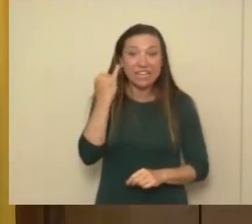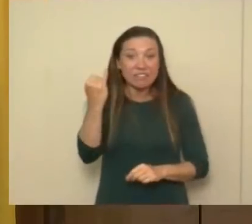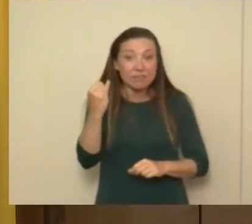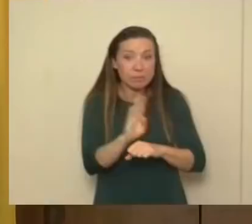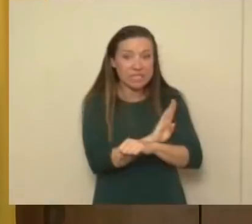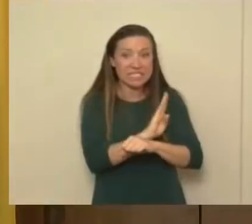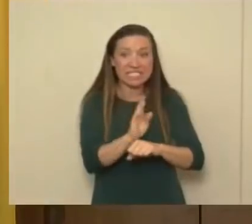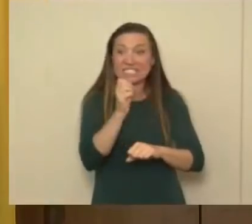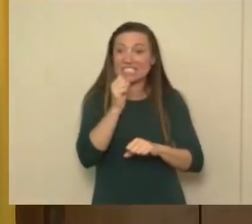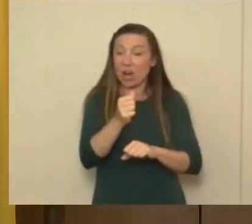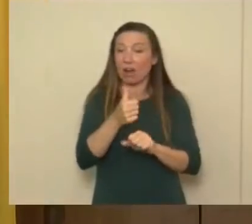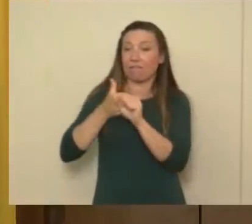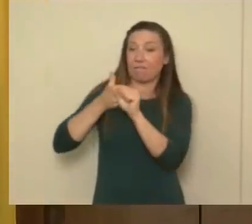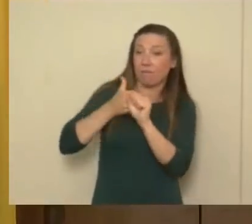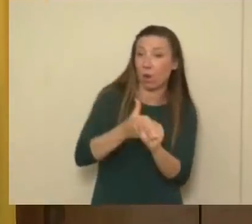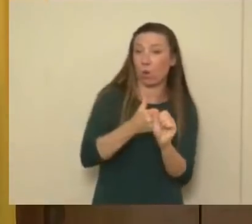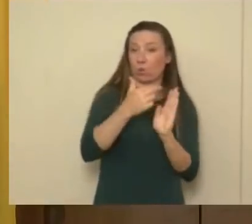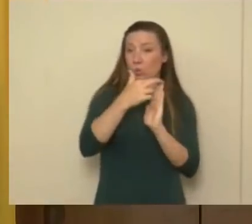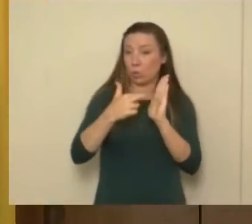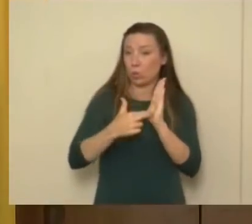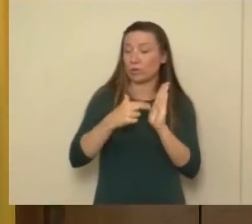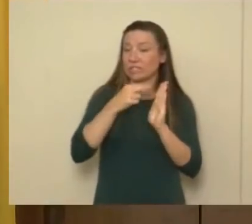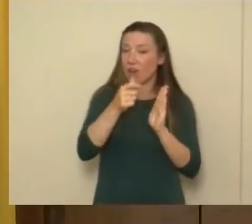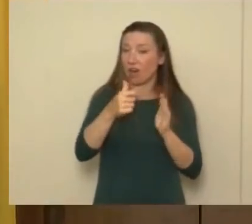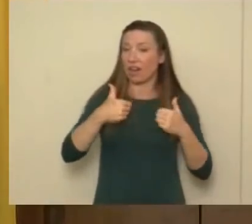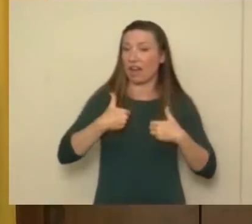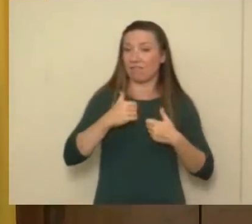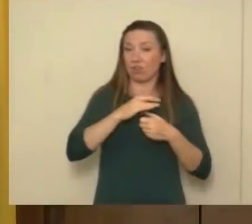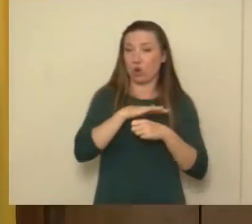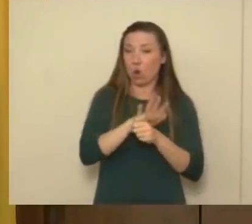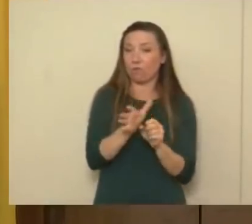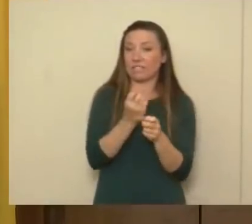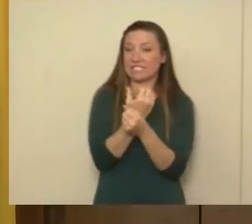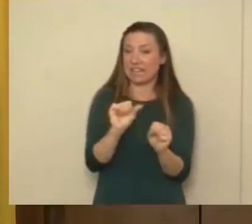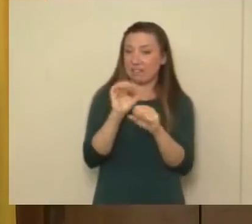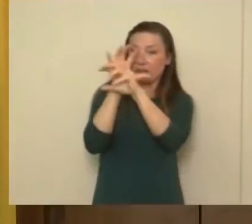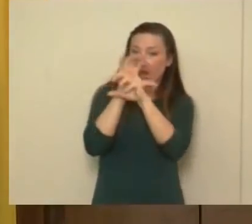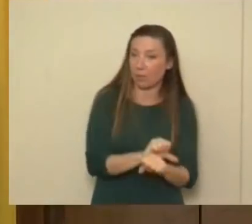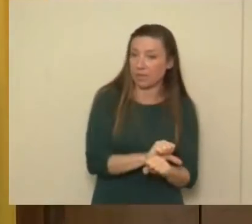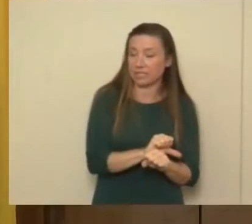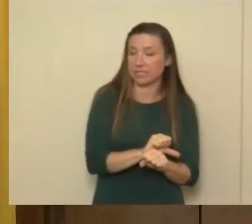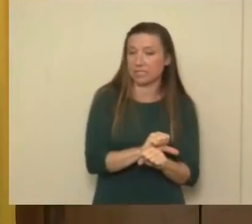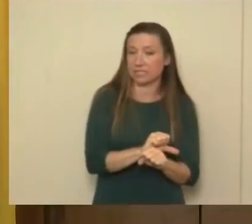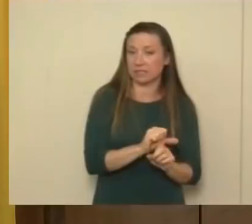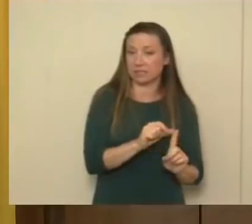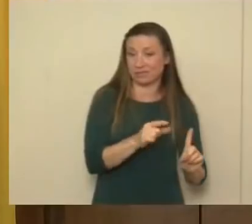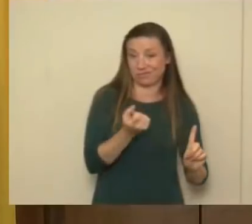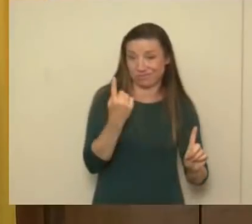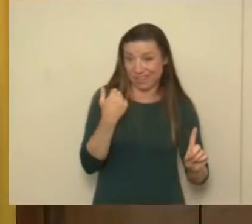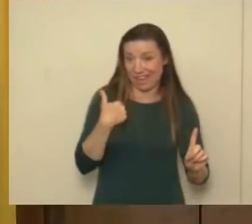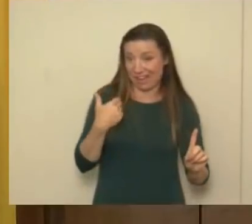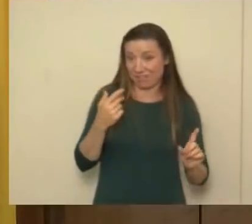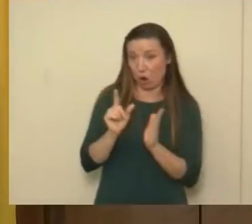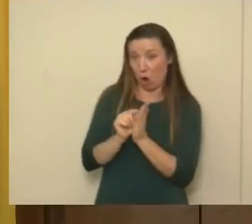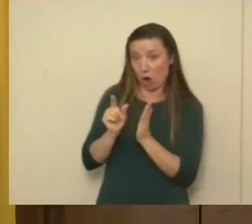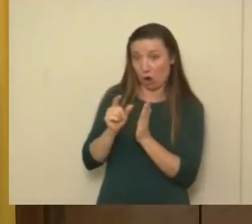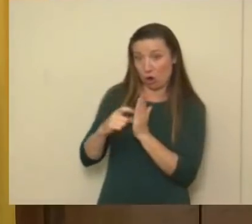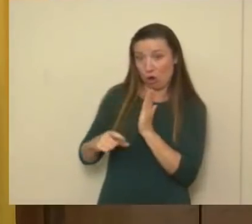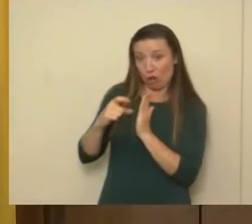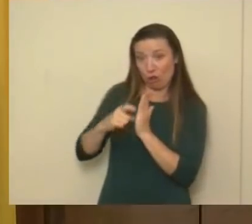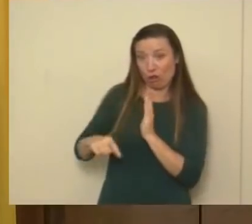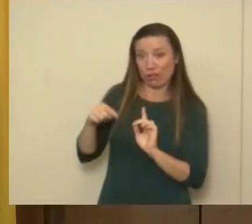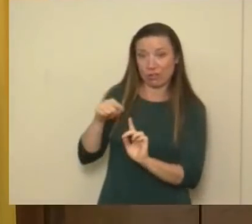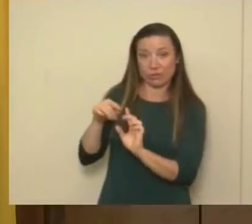practicing COVID-safe practices, and there was a New Mexican article about an Applebee's, and I think it's a really